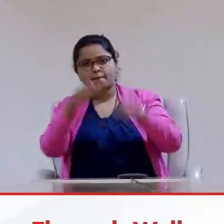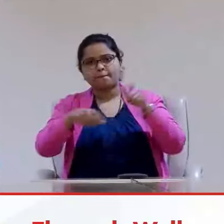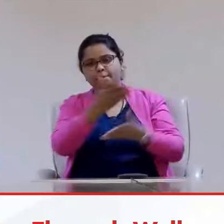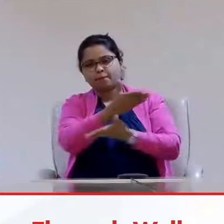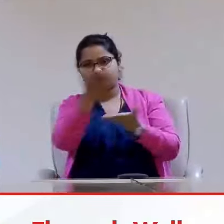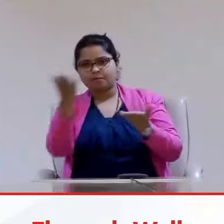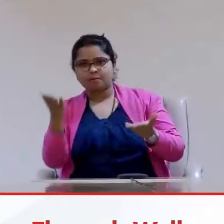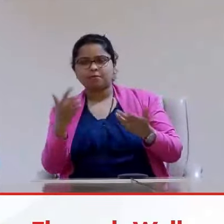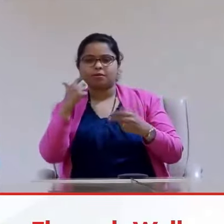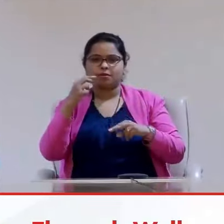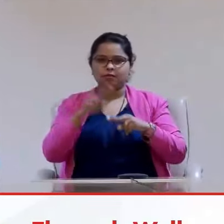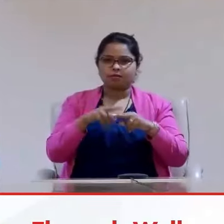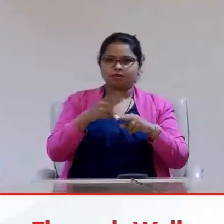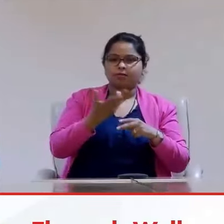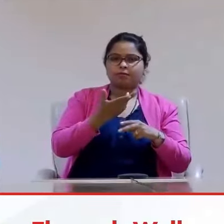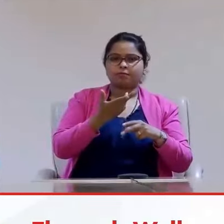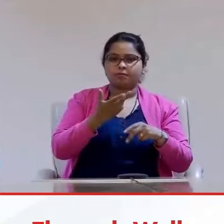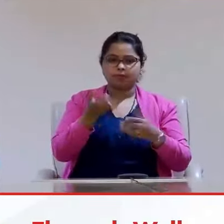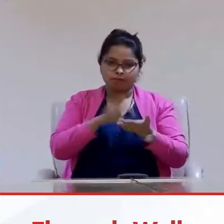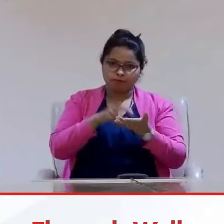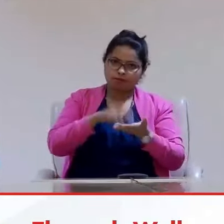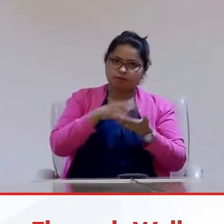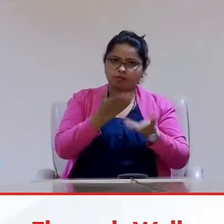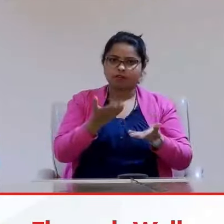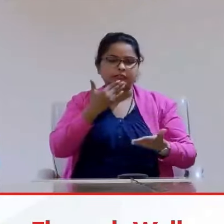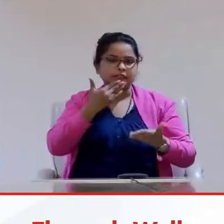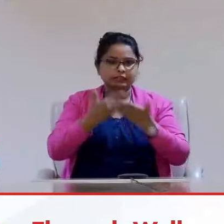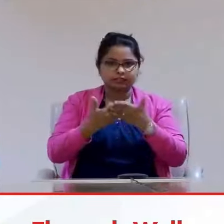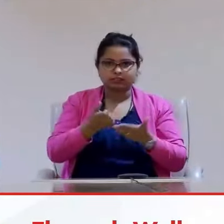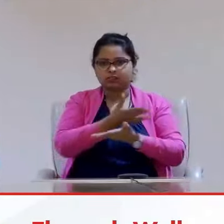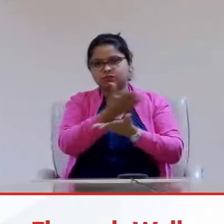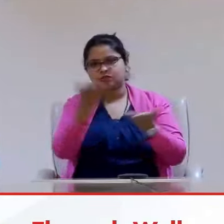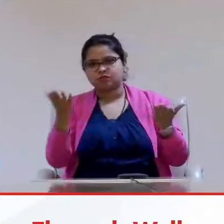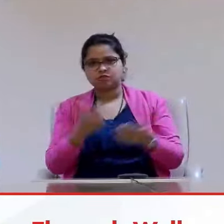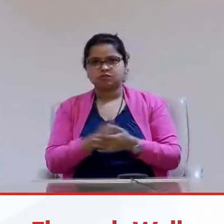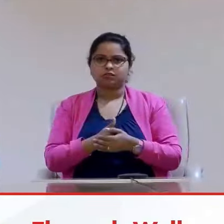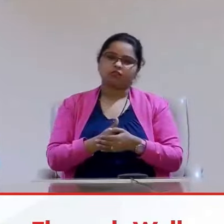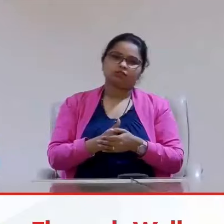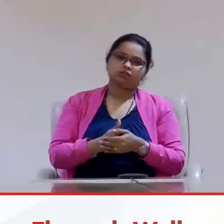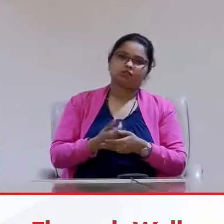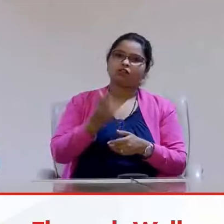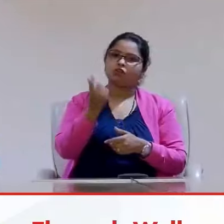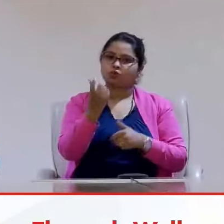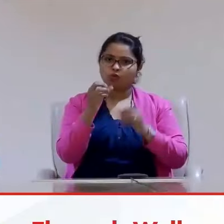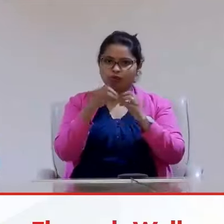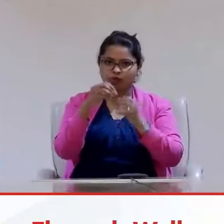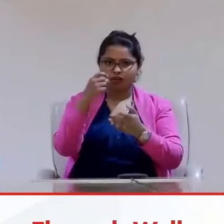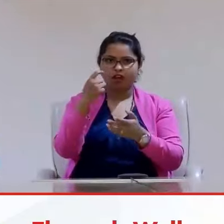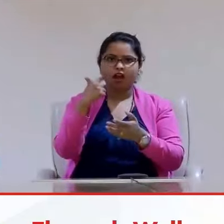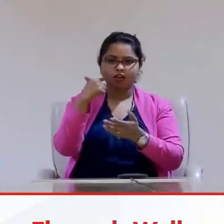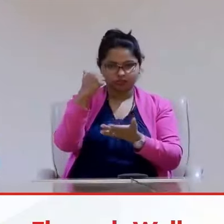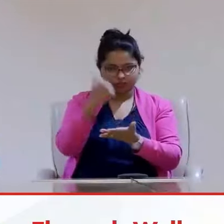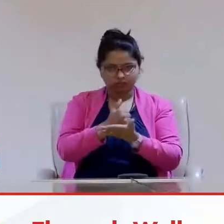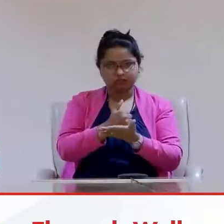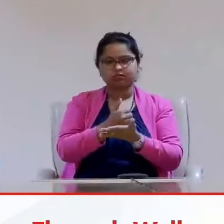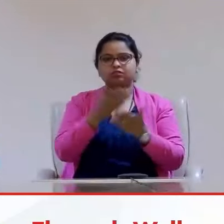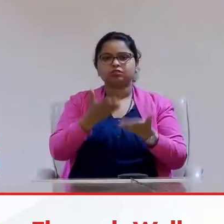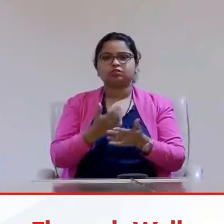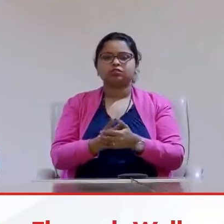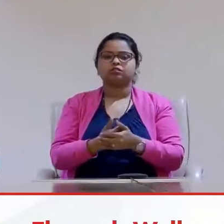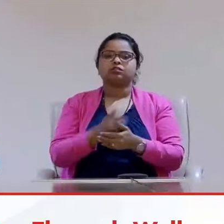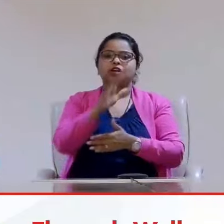on the screen. Without you, this session would not have been possible. To everybody in Union Bank of India, HR, Ajay Khareji,